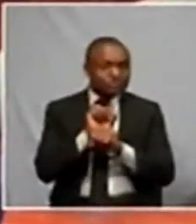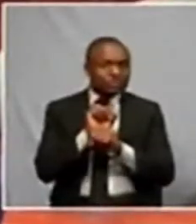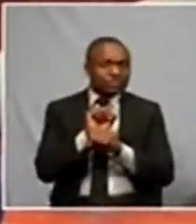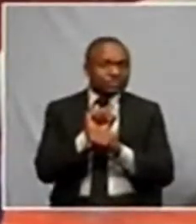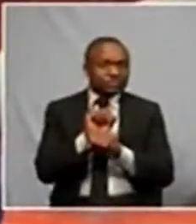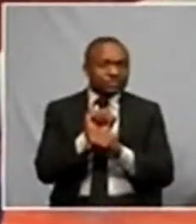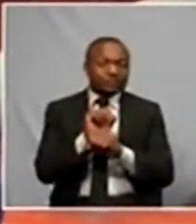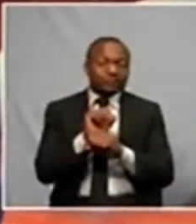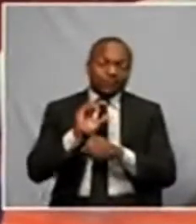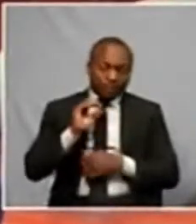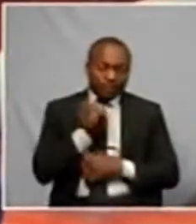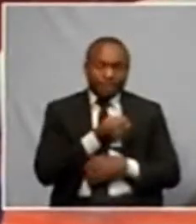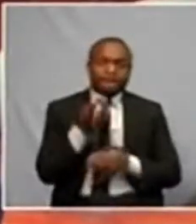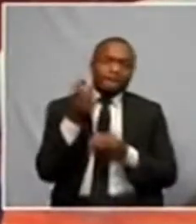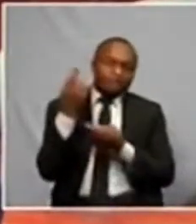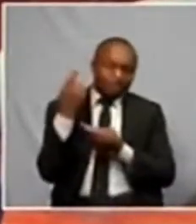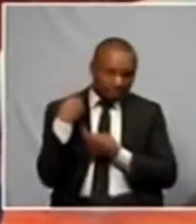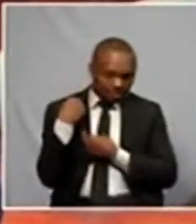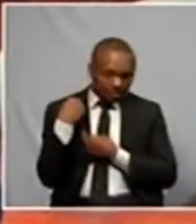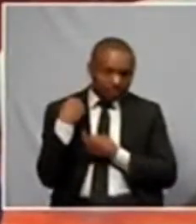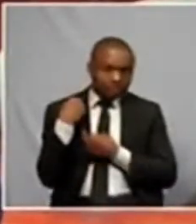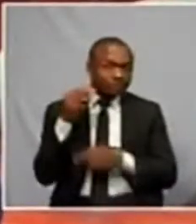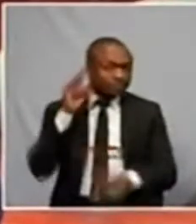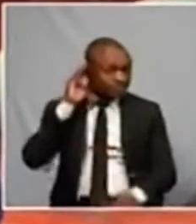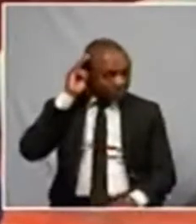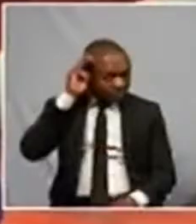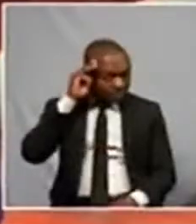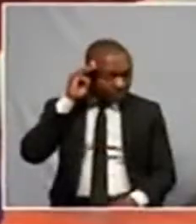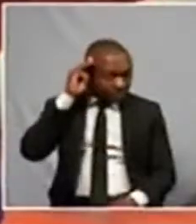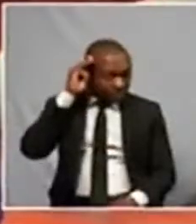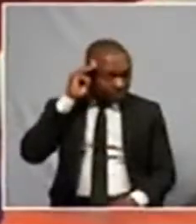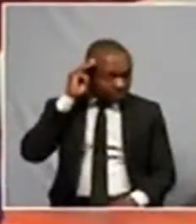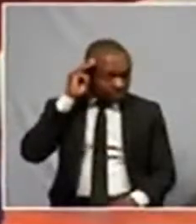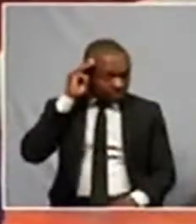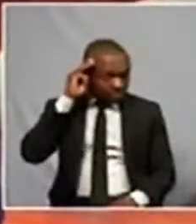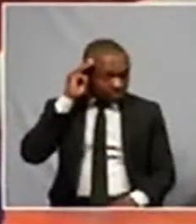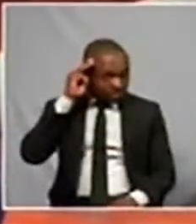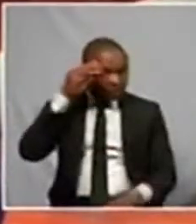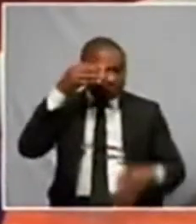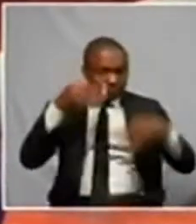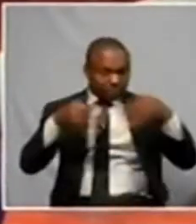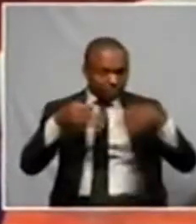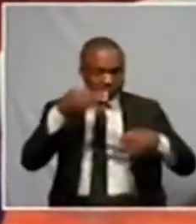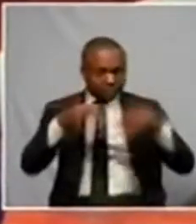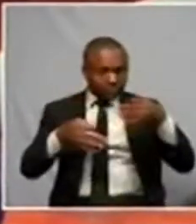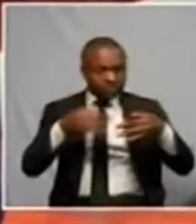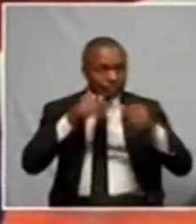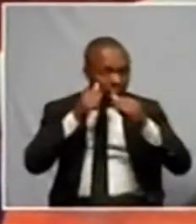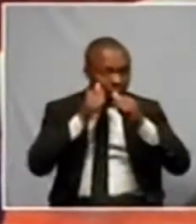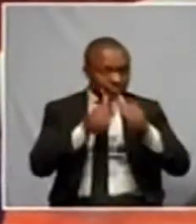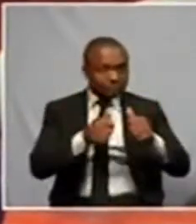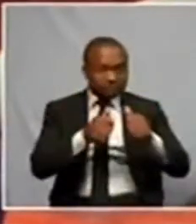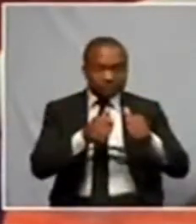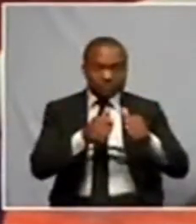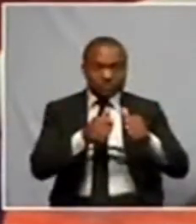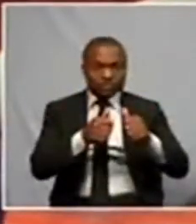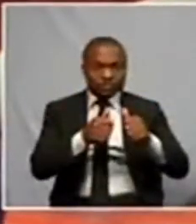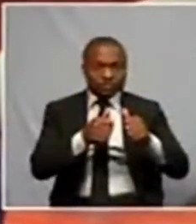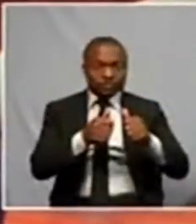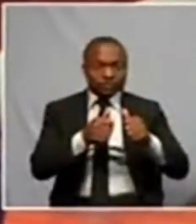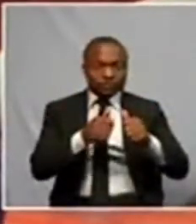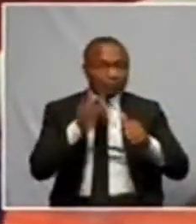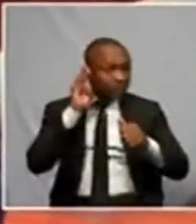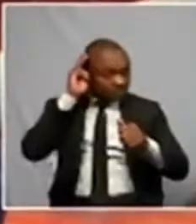it's our responsibility as a Ministry of Justice to follow through on whether a line ministry is ready to